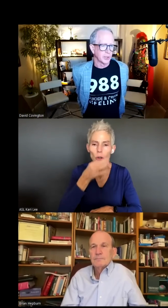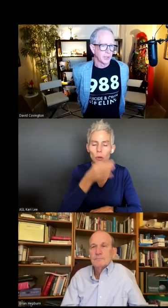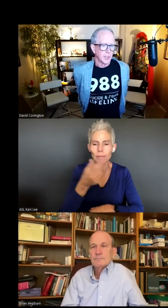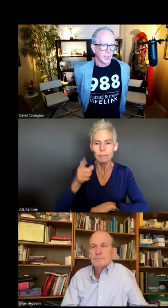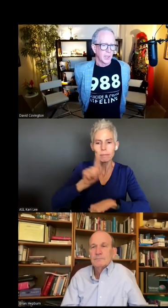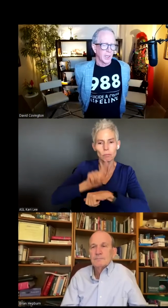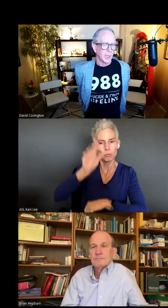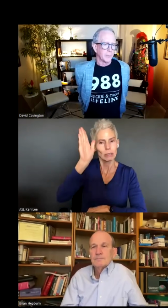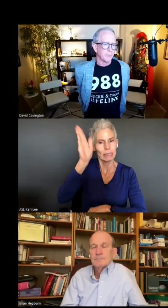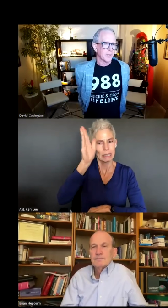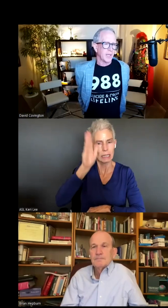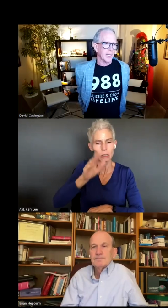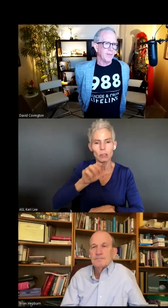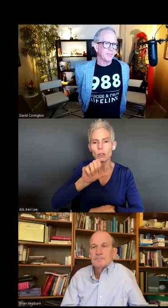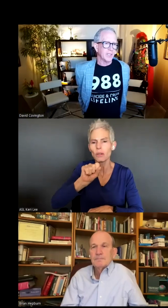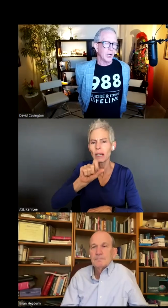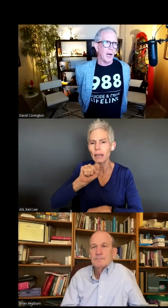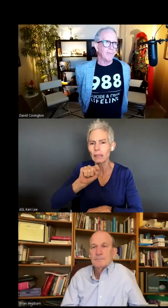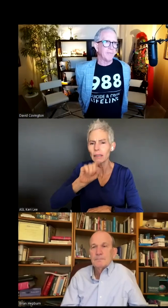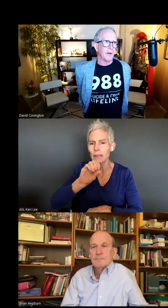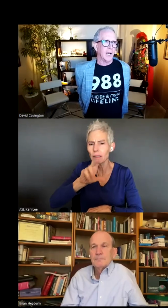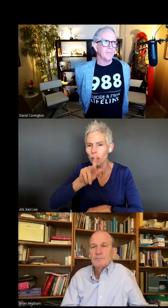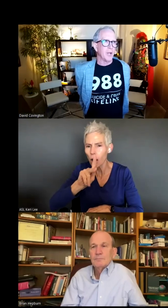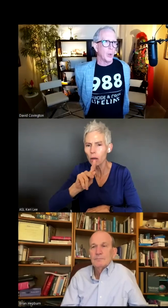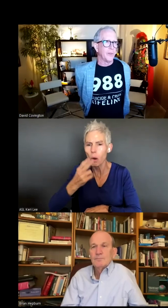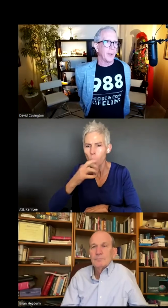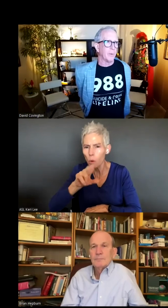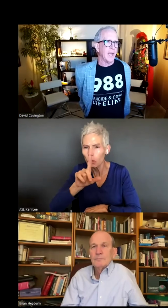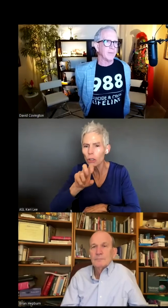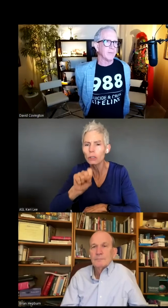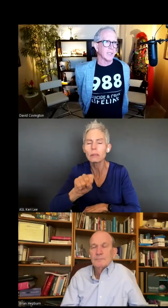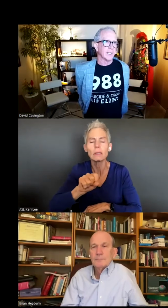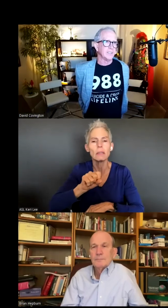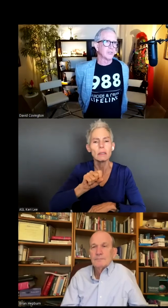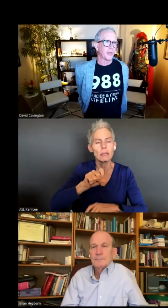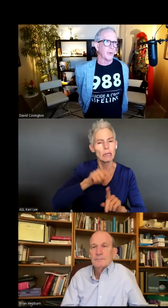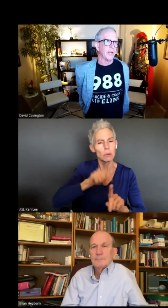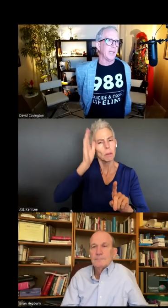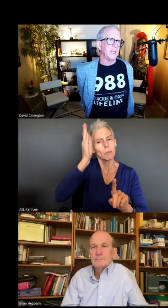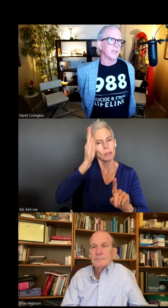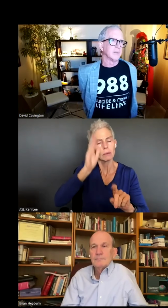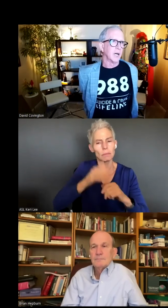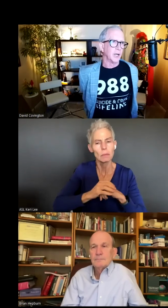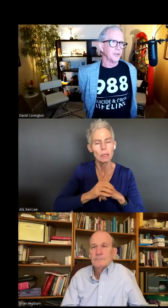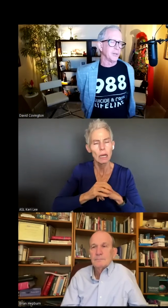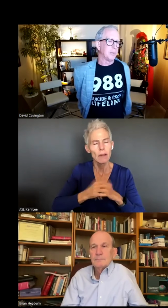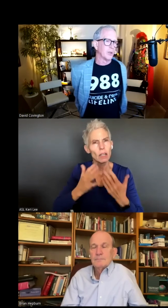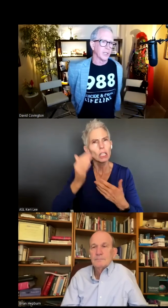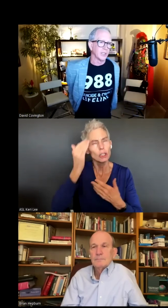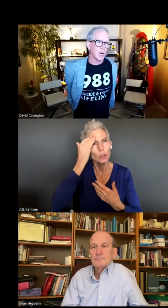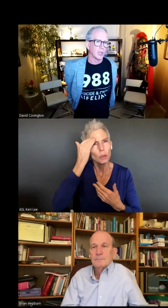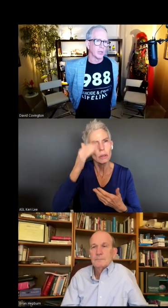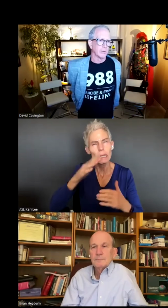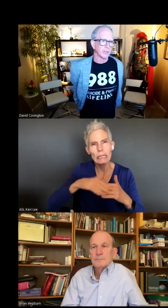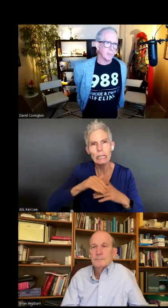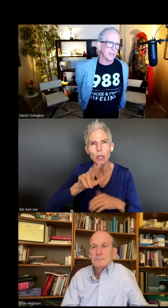stockholders. And I've known that we had at least $300